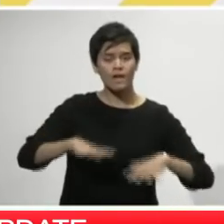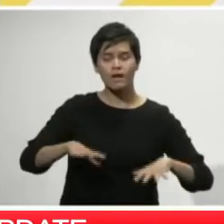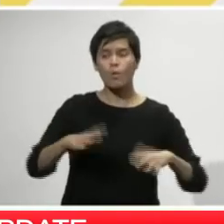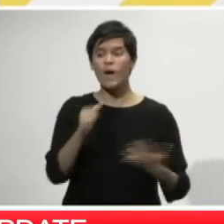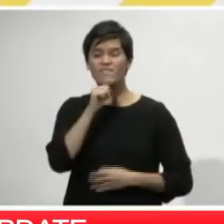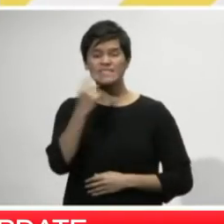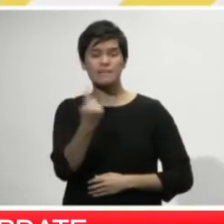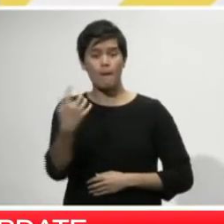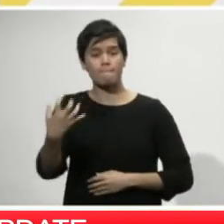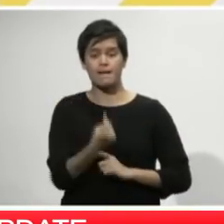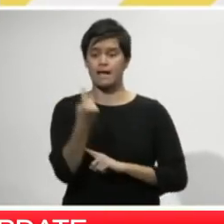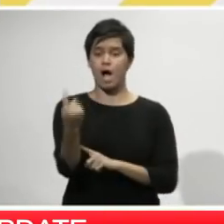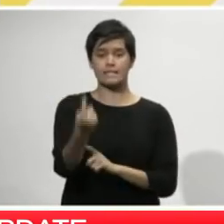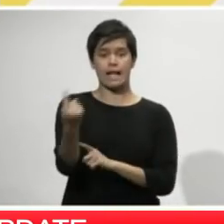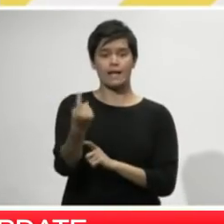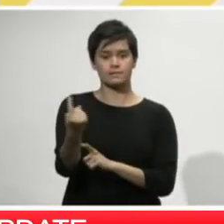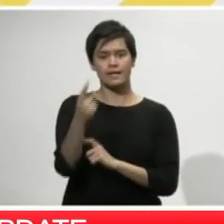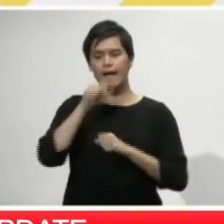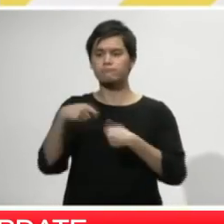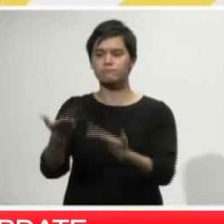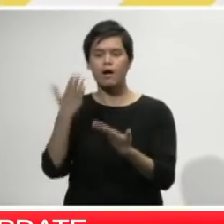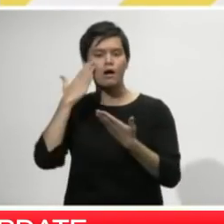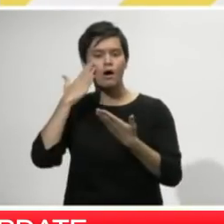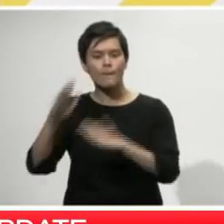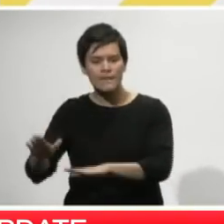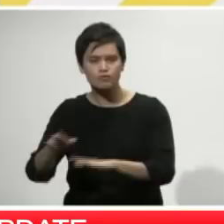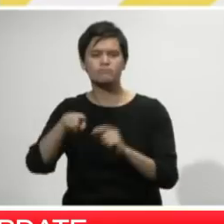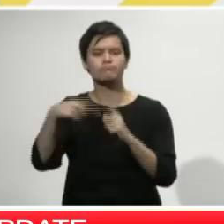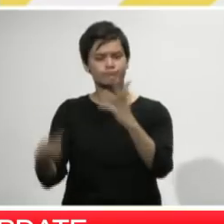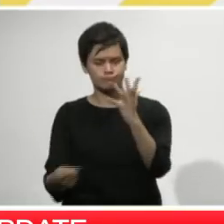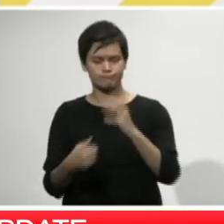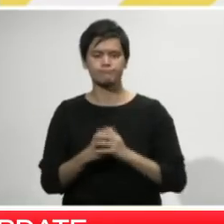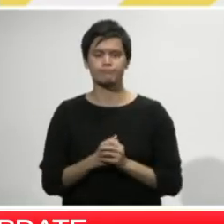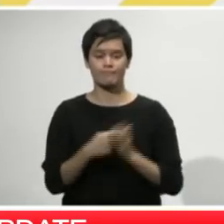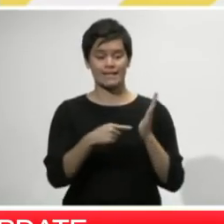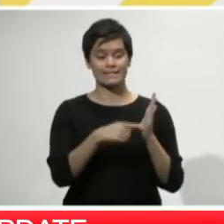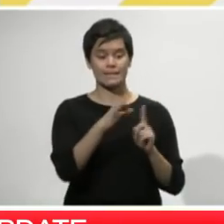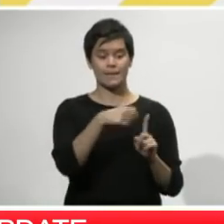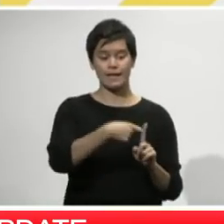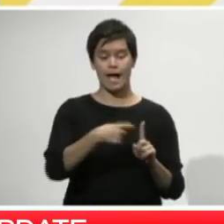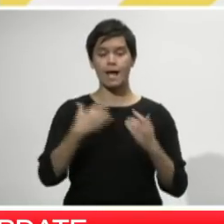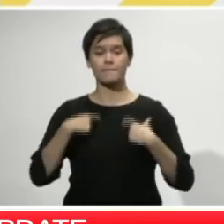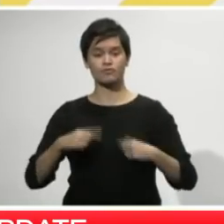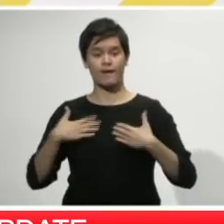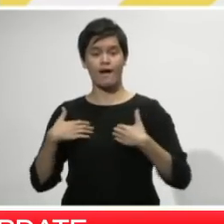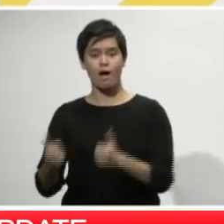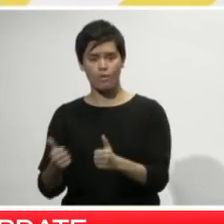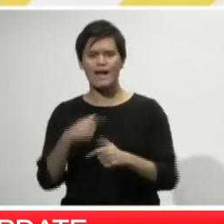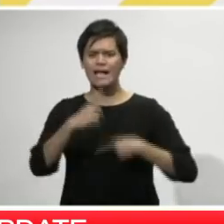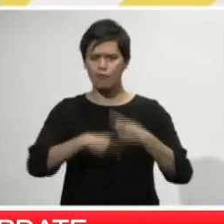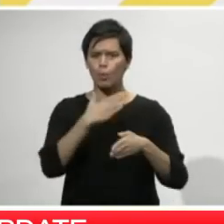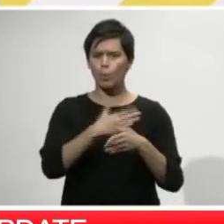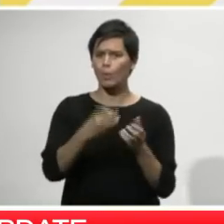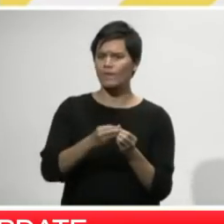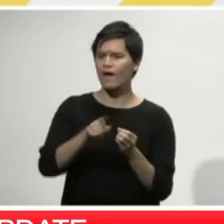and technology for educational needs. Te Pini Kokiri and the Ministry of Health are continuing to work with commissioning agencies to make sure that they